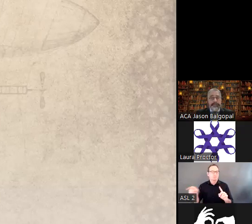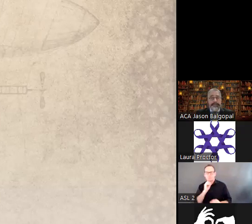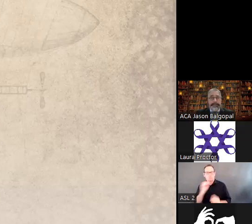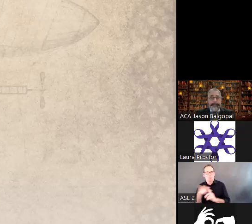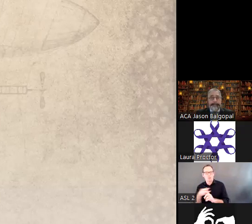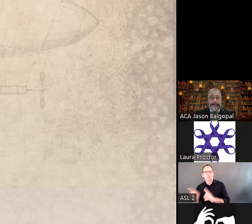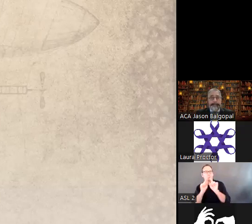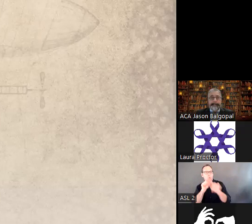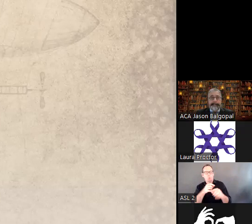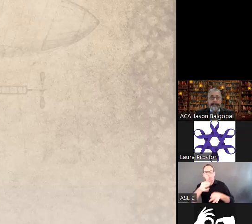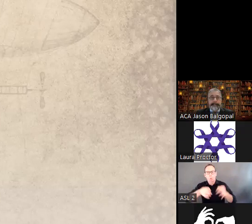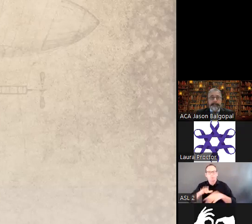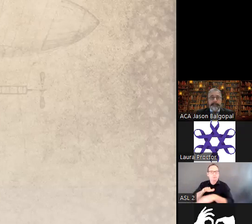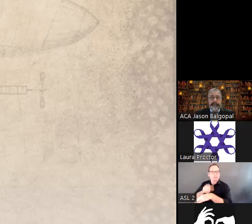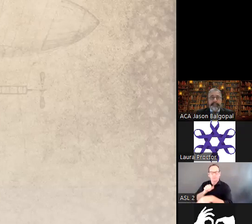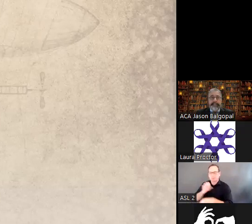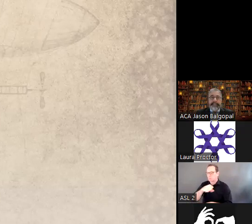conditions.